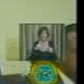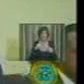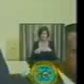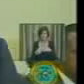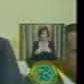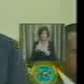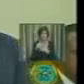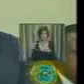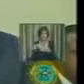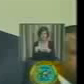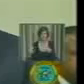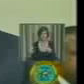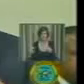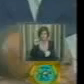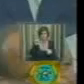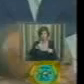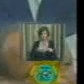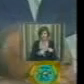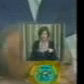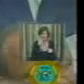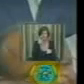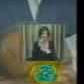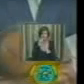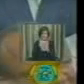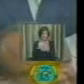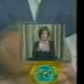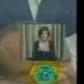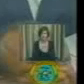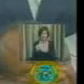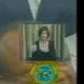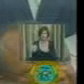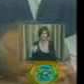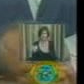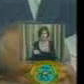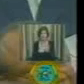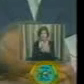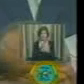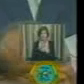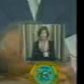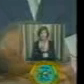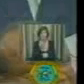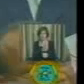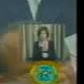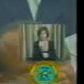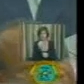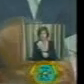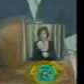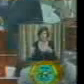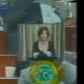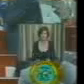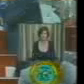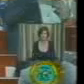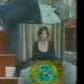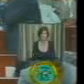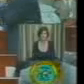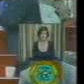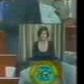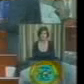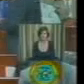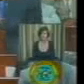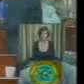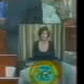he wrapped up his State of the Territory address, he said he would like to quote a poet. A poet wrote many centuries